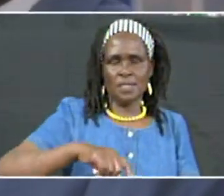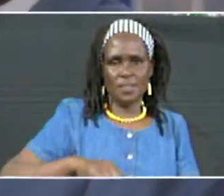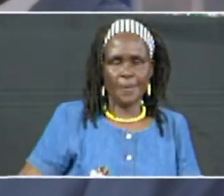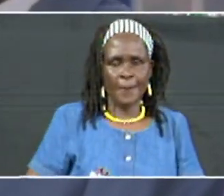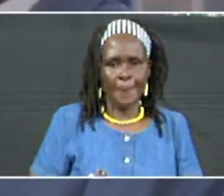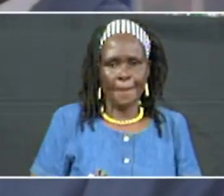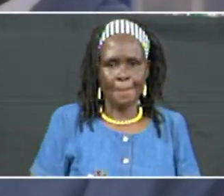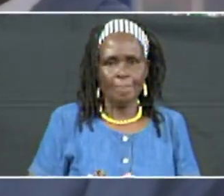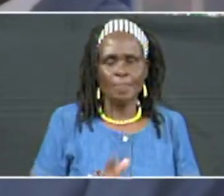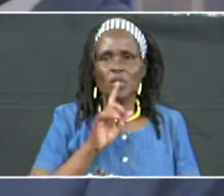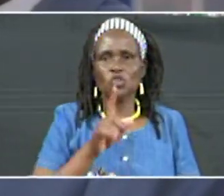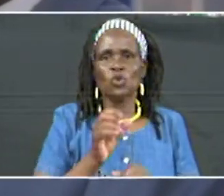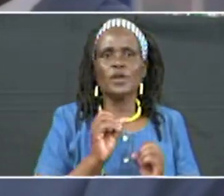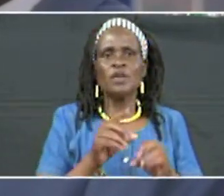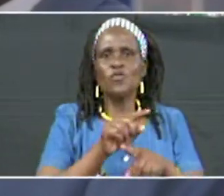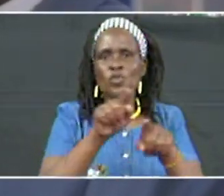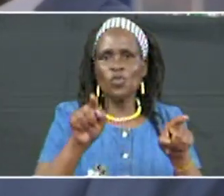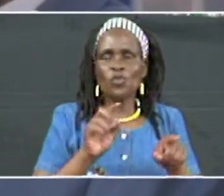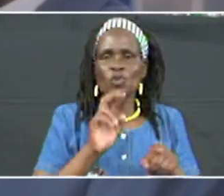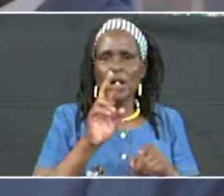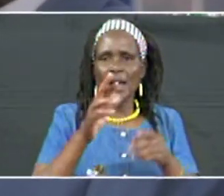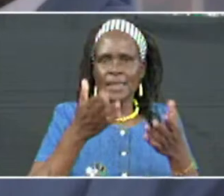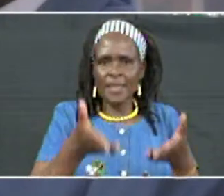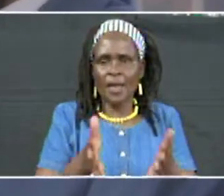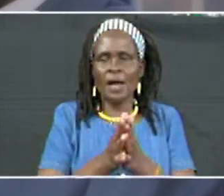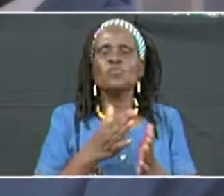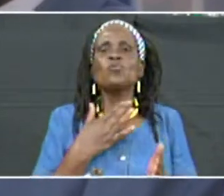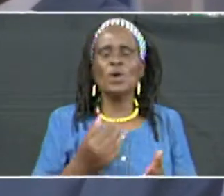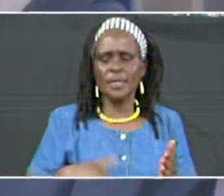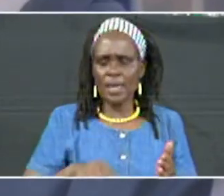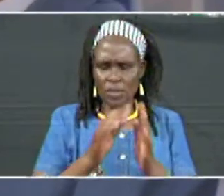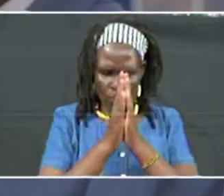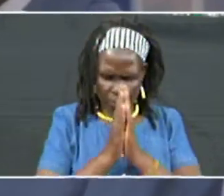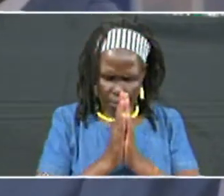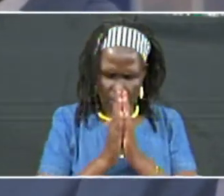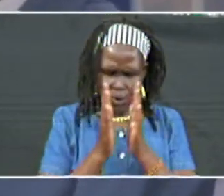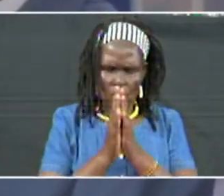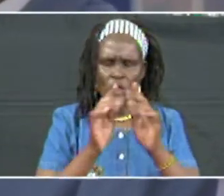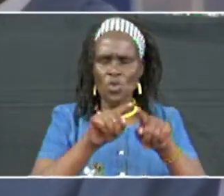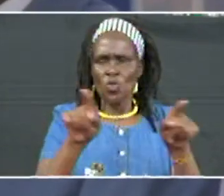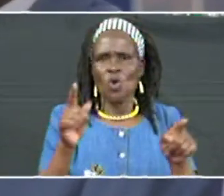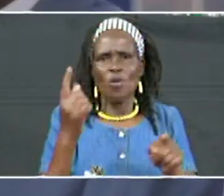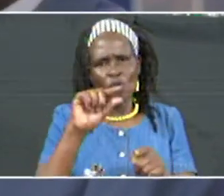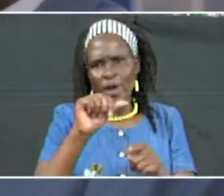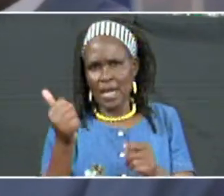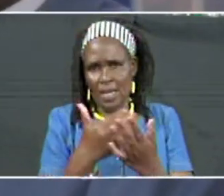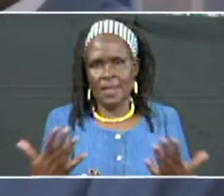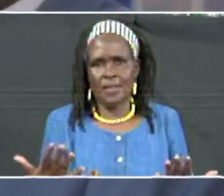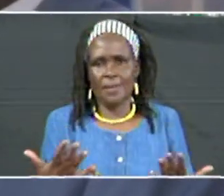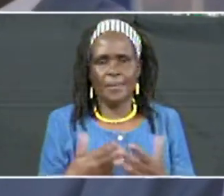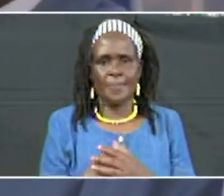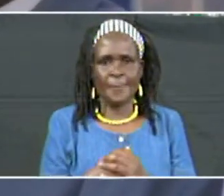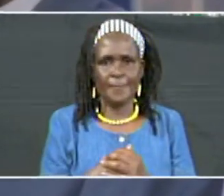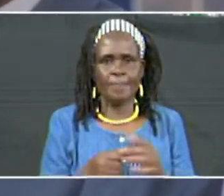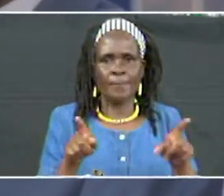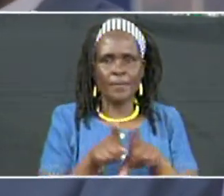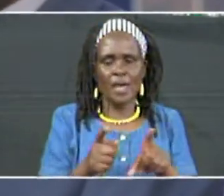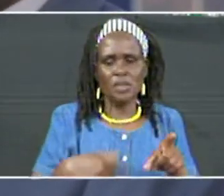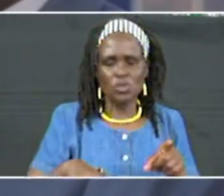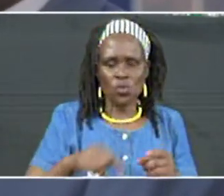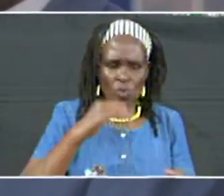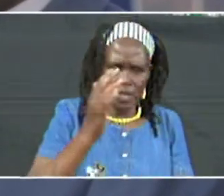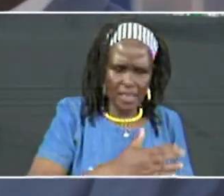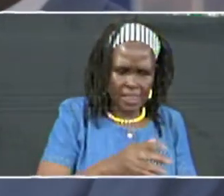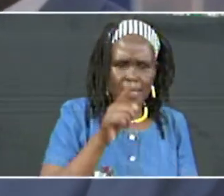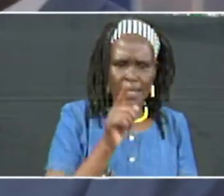So if you are there and you want us to pray with you for whatever need, as we sing that song